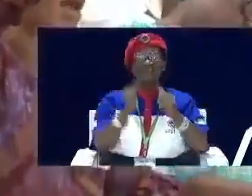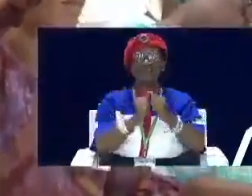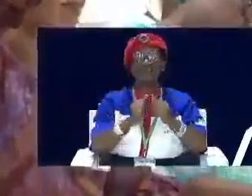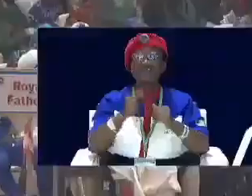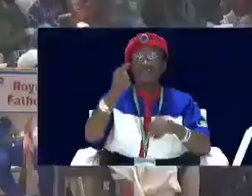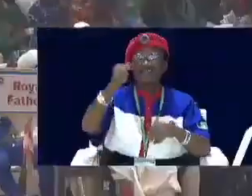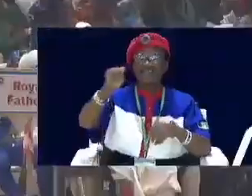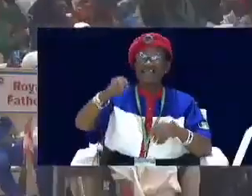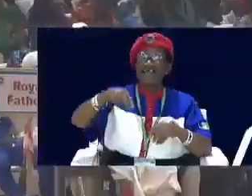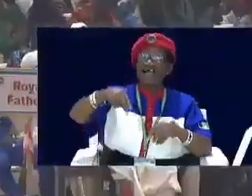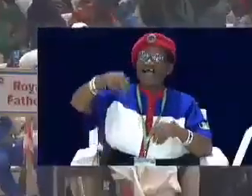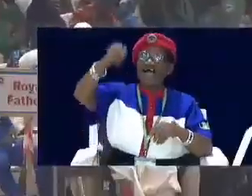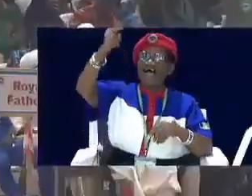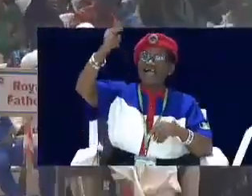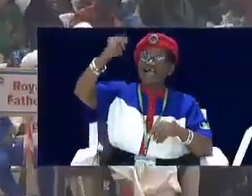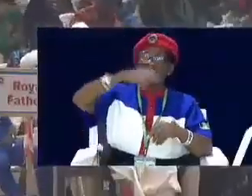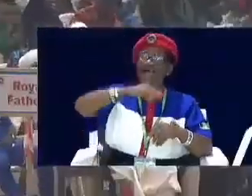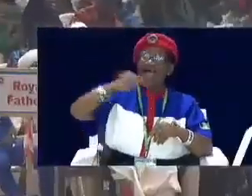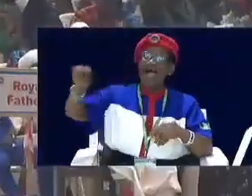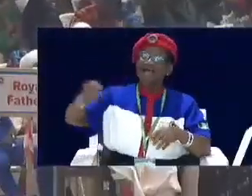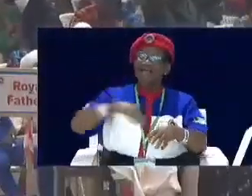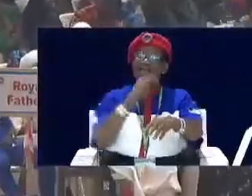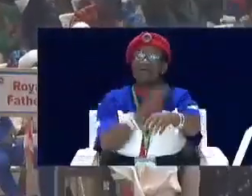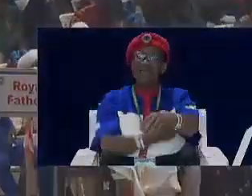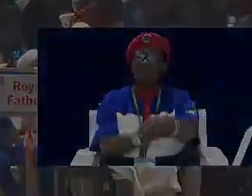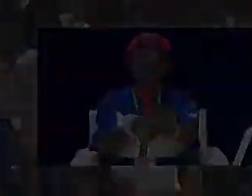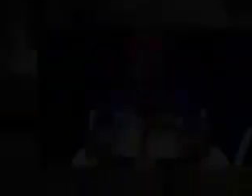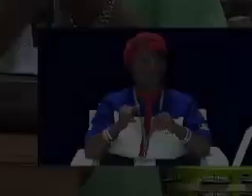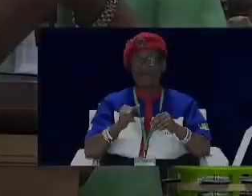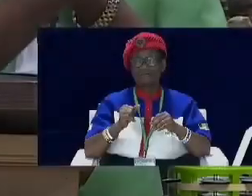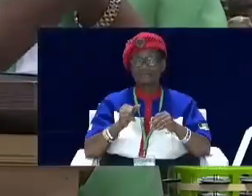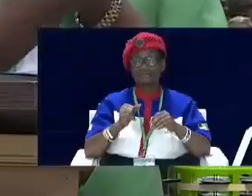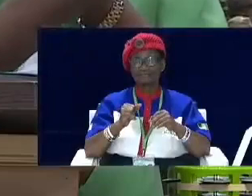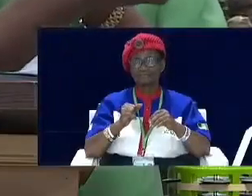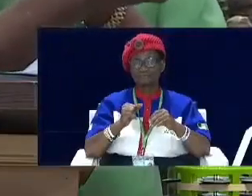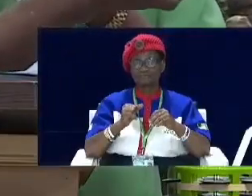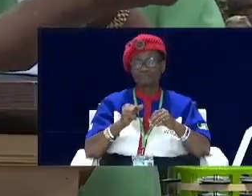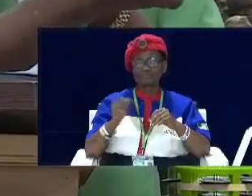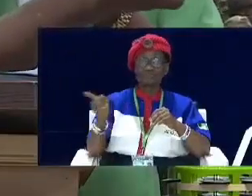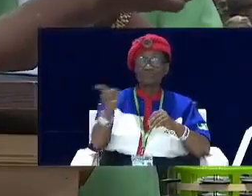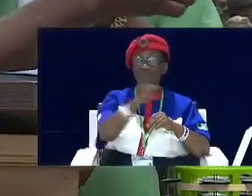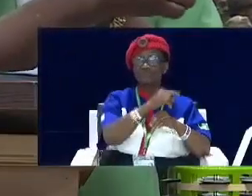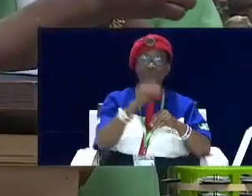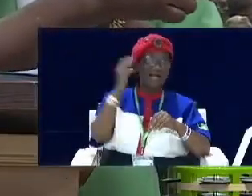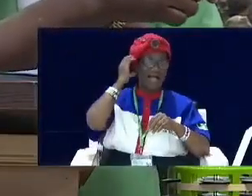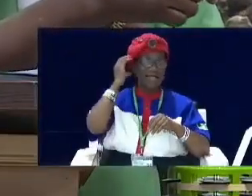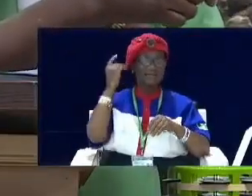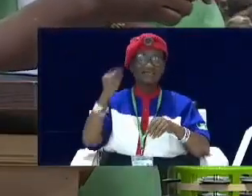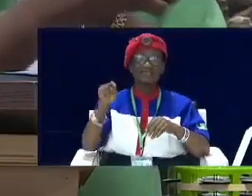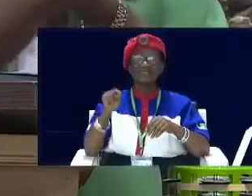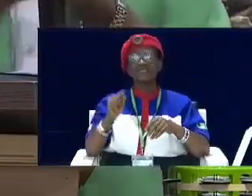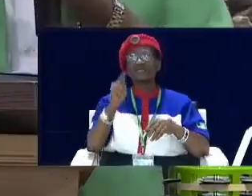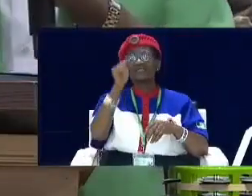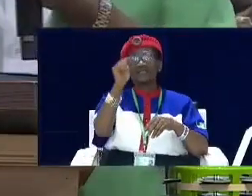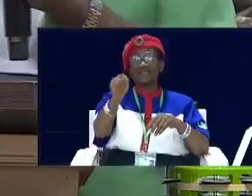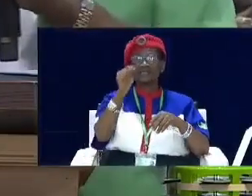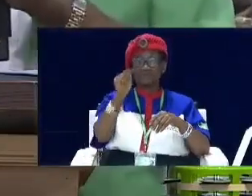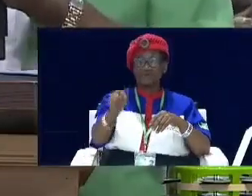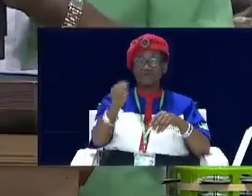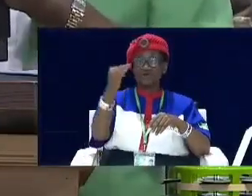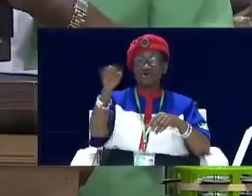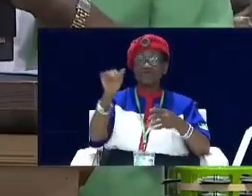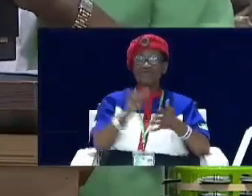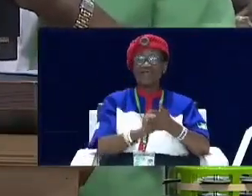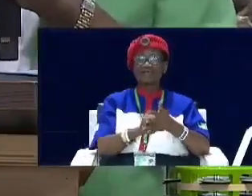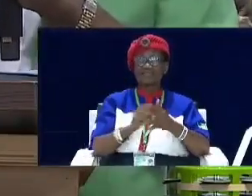lola, awon oba ati awon ijoye. You had the testimony of that little girl. Egbo itan omobirin